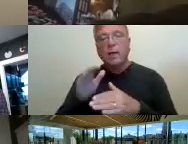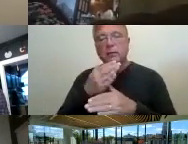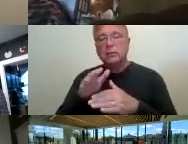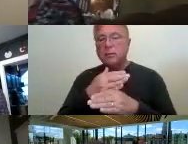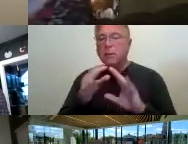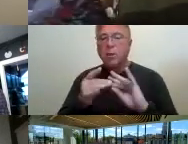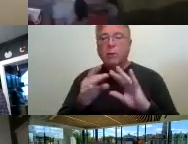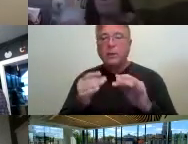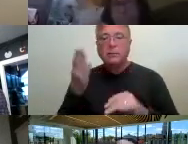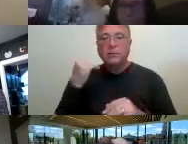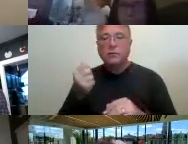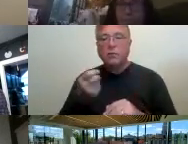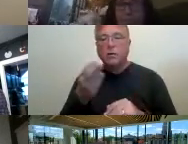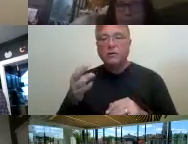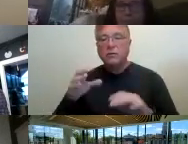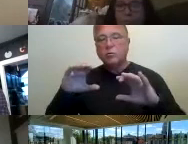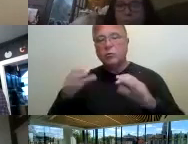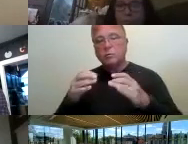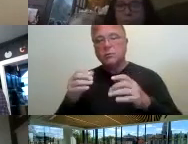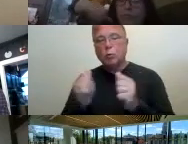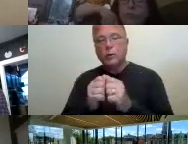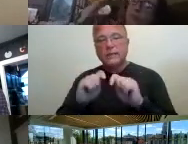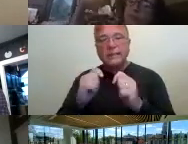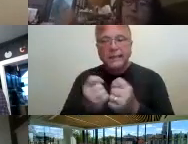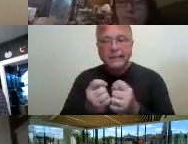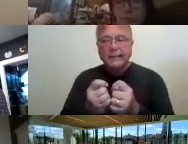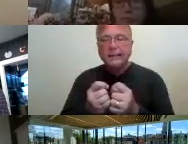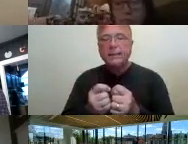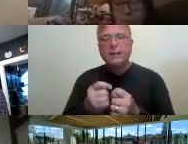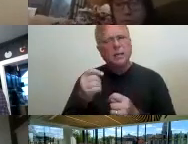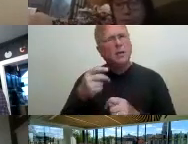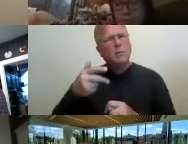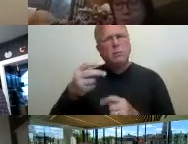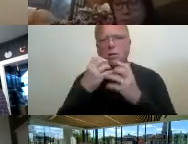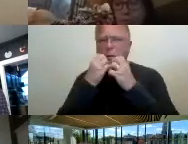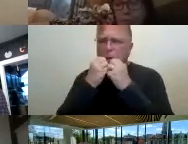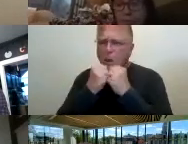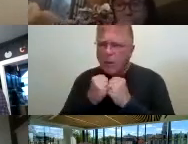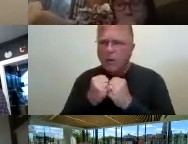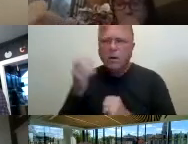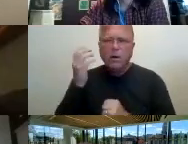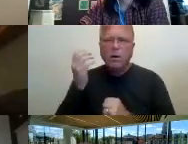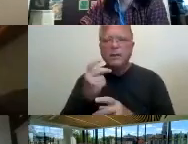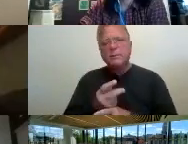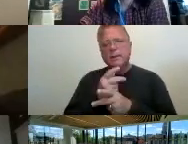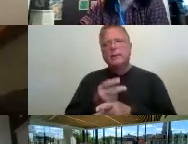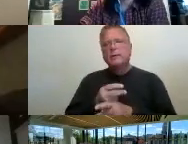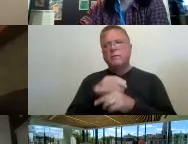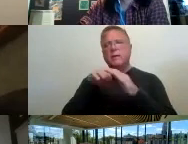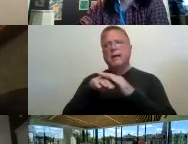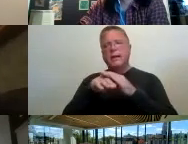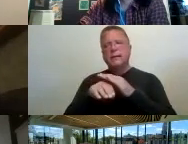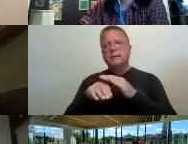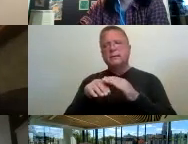before in a couple of forums with the team, but parking is very important, needs to be maintained for access to the